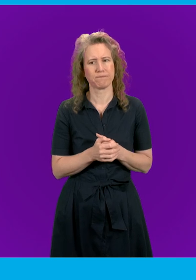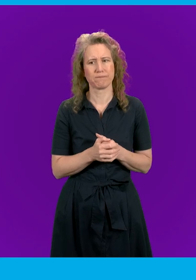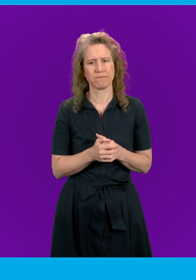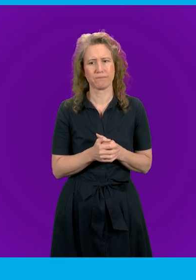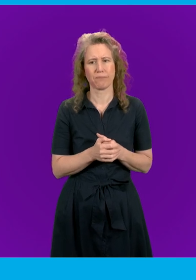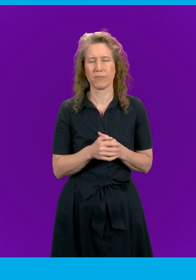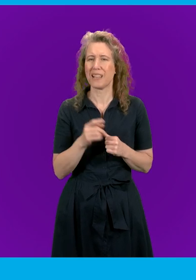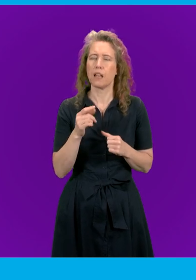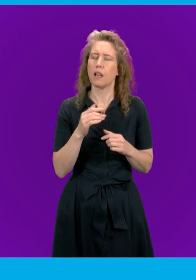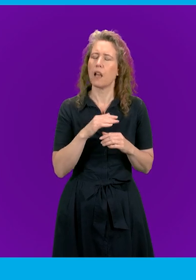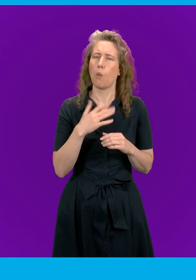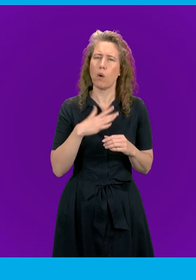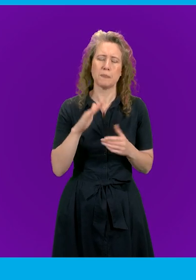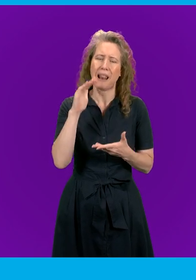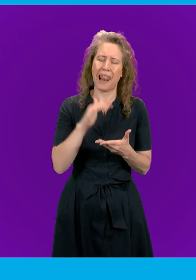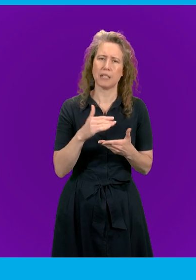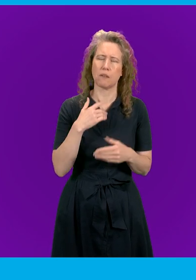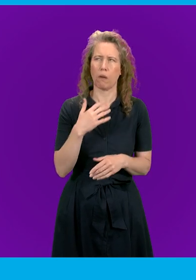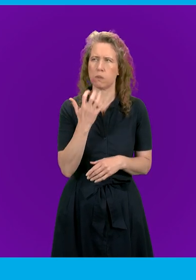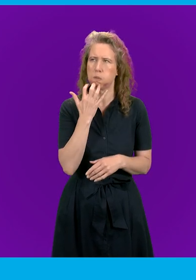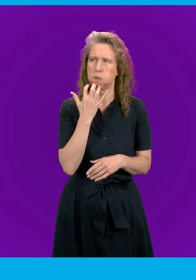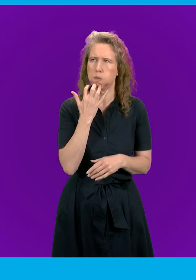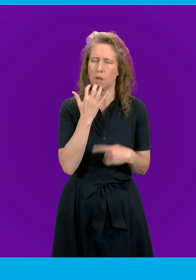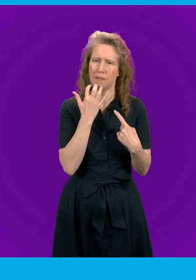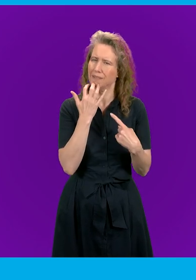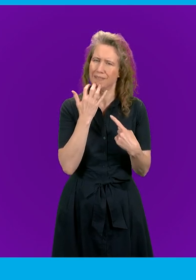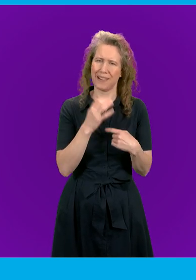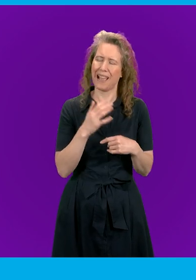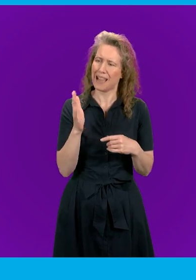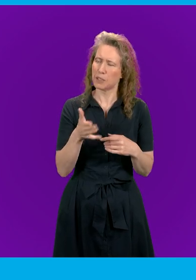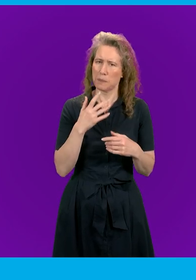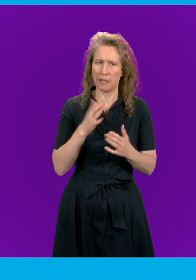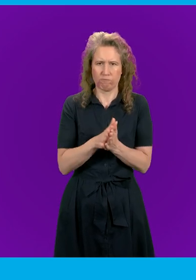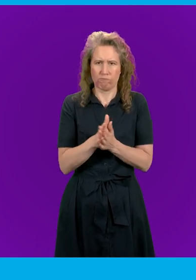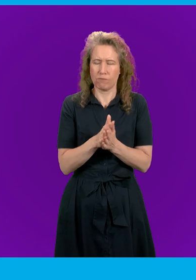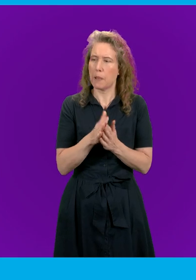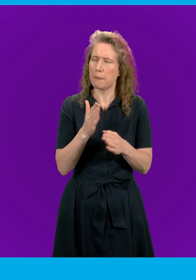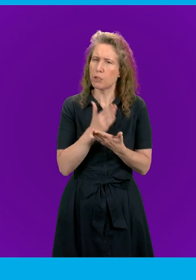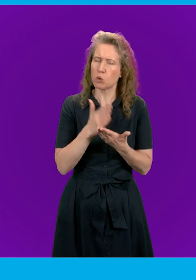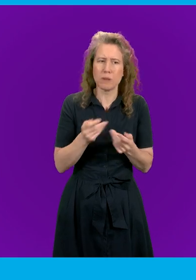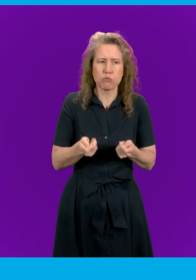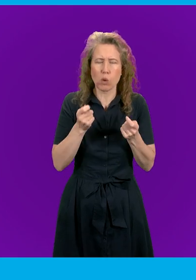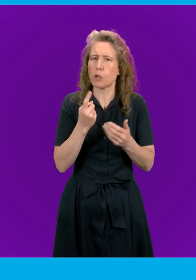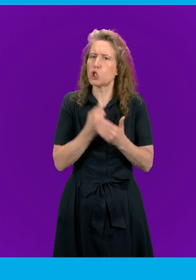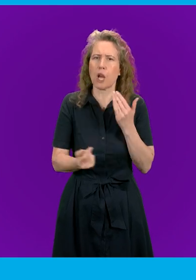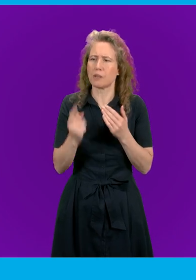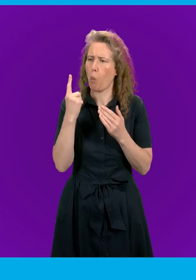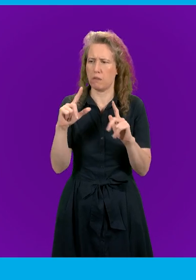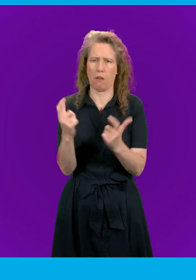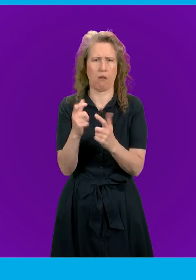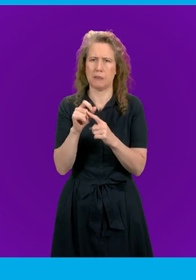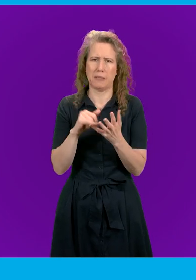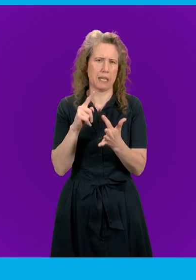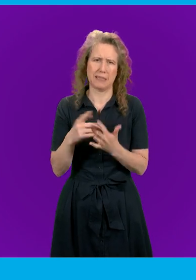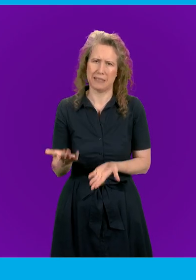making it less of a chore, almost, to teach. Like, just kind of making sure that it's brought up in more than just your PSE. Like,